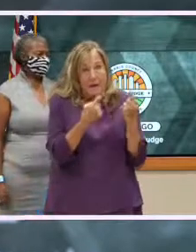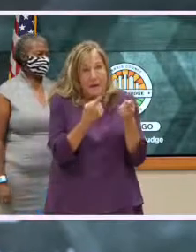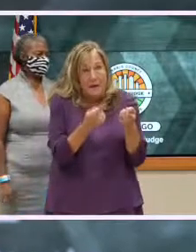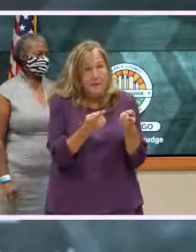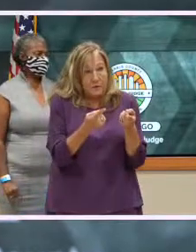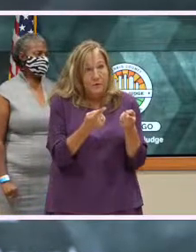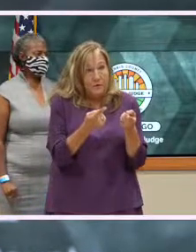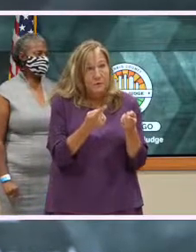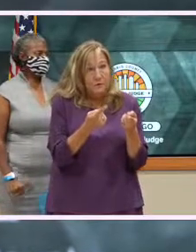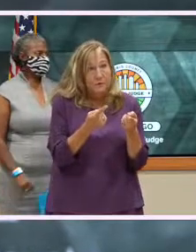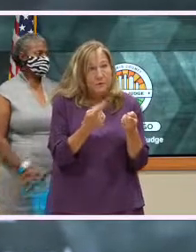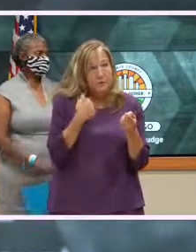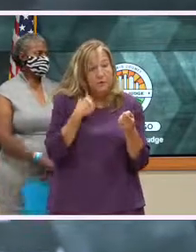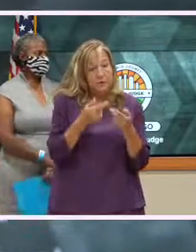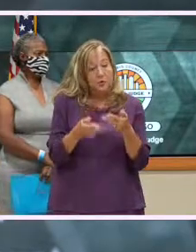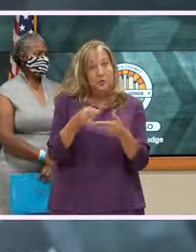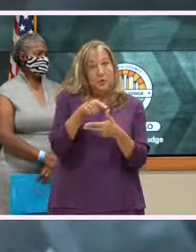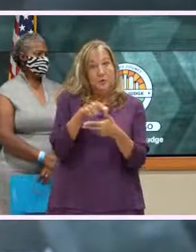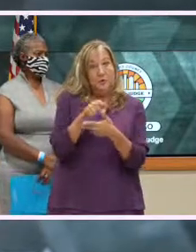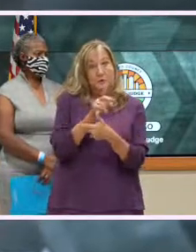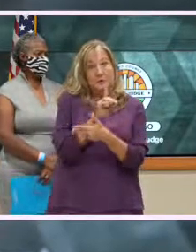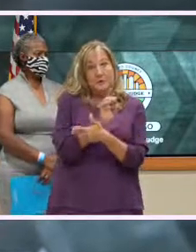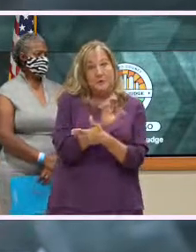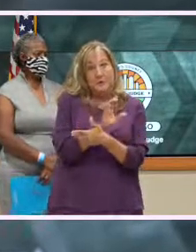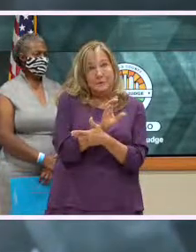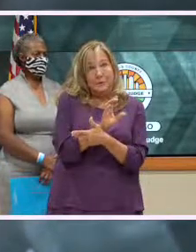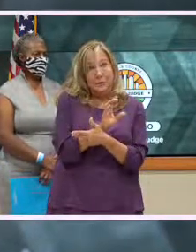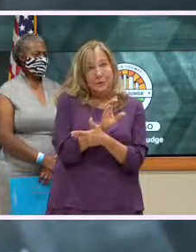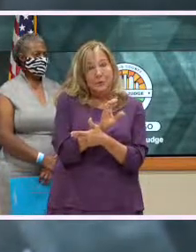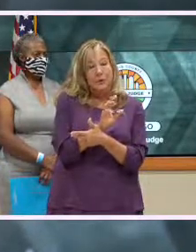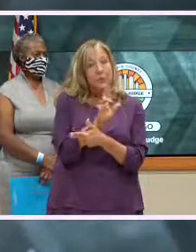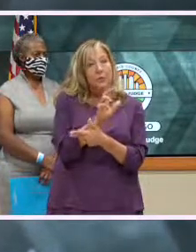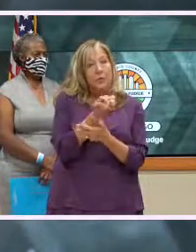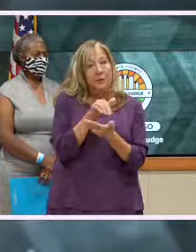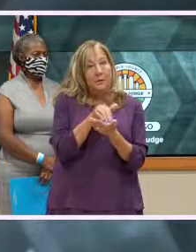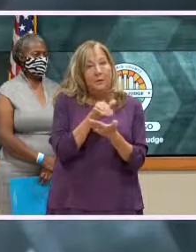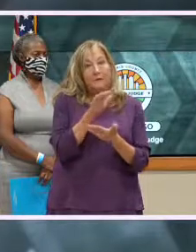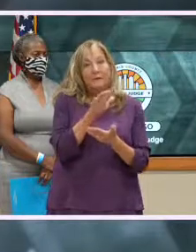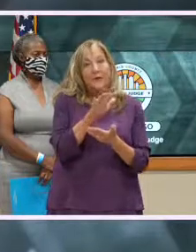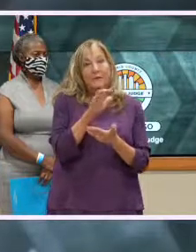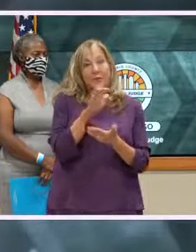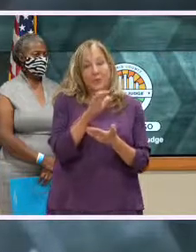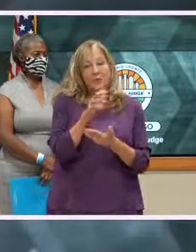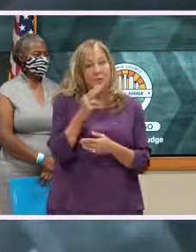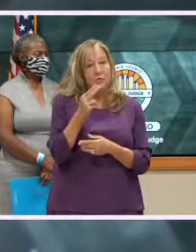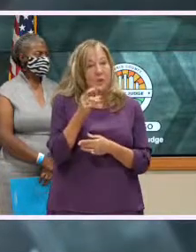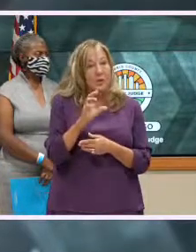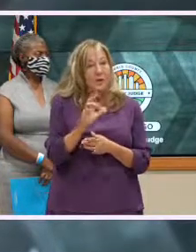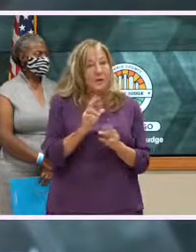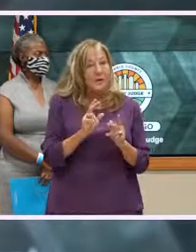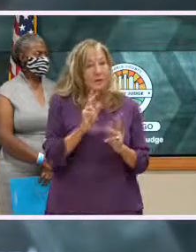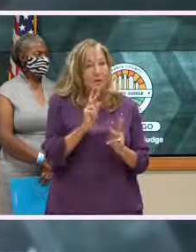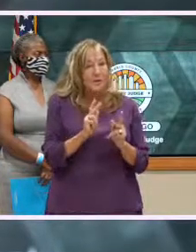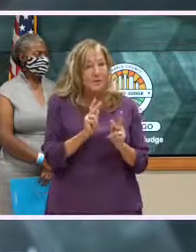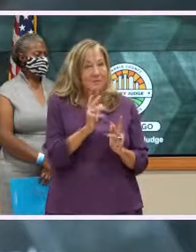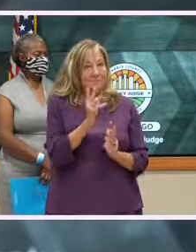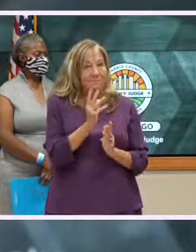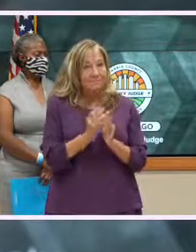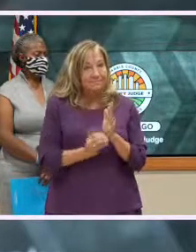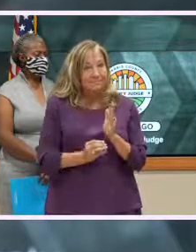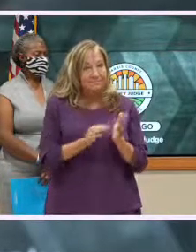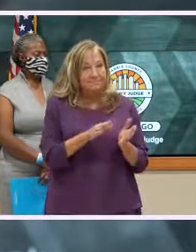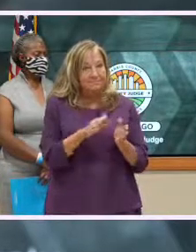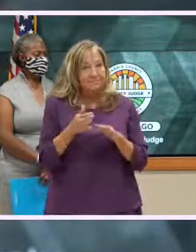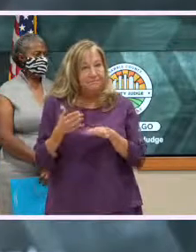the past wave of the vaccine in December, where 3,500 Harris County residents lost their lives to